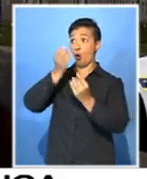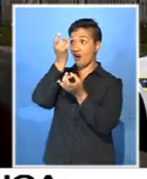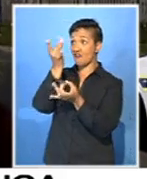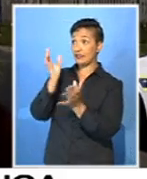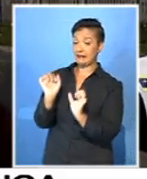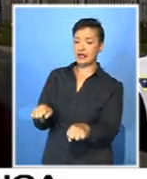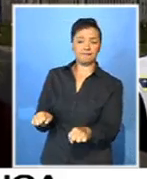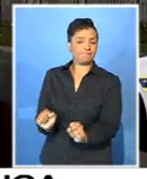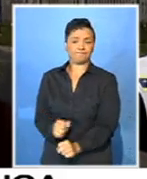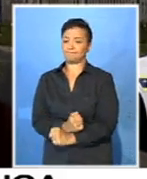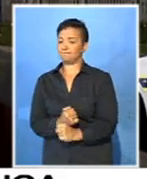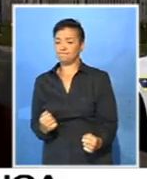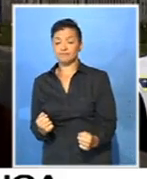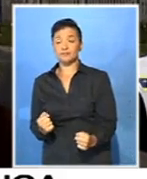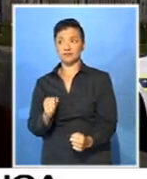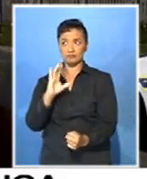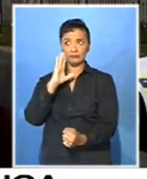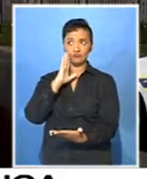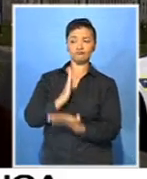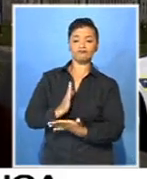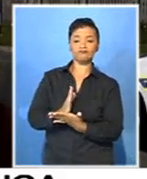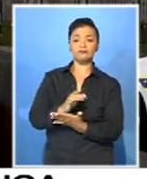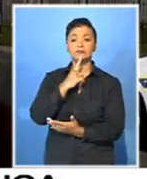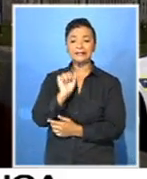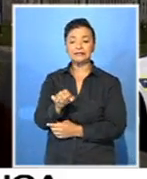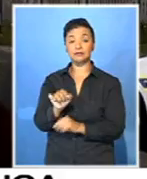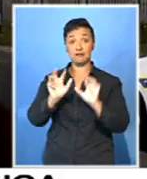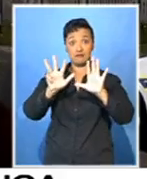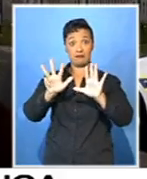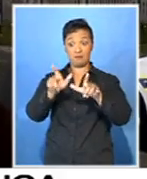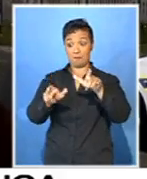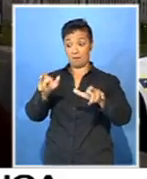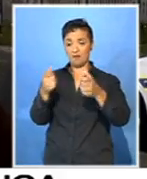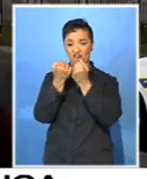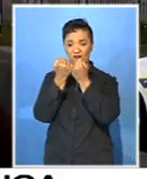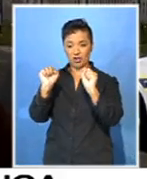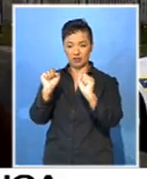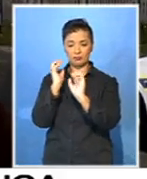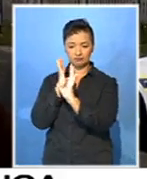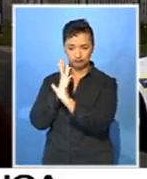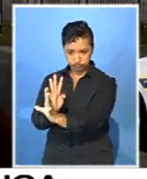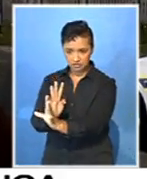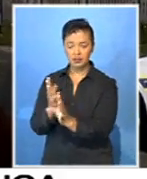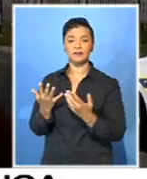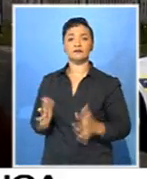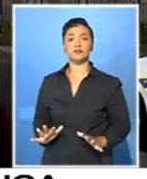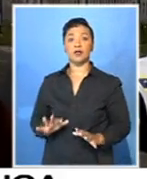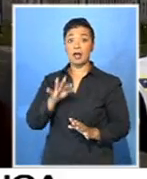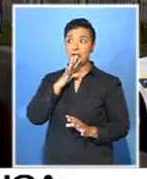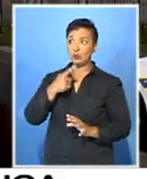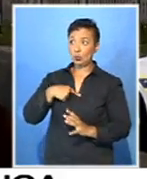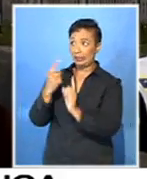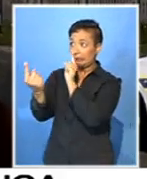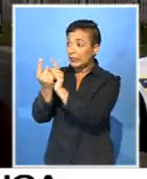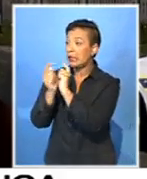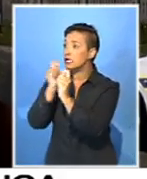information than what we saw, and confirming to us what we saw. Of course, those 9 hostages coming out, and the hostages, of course, we are not allowed